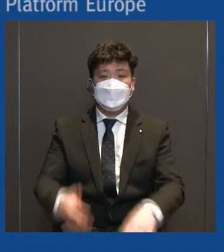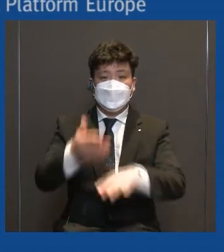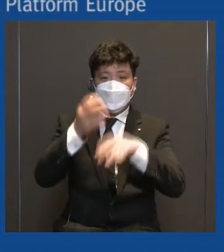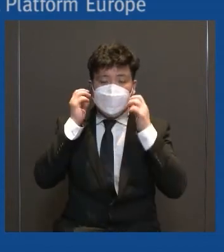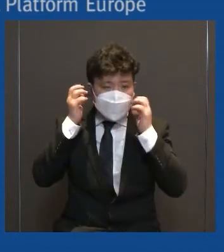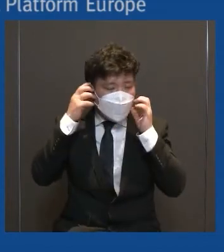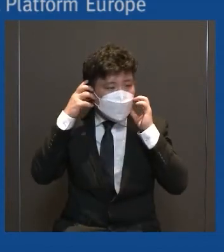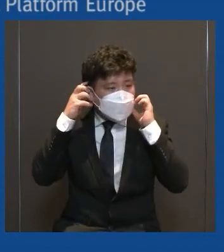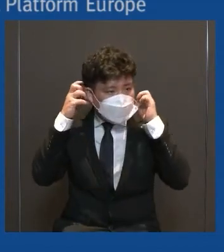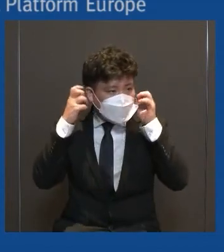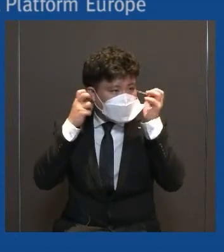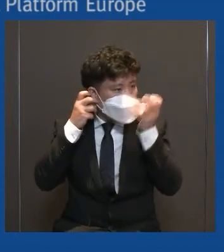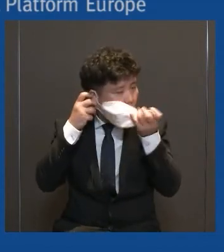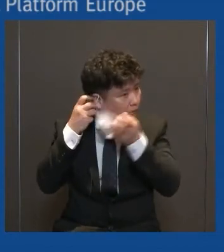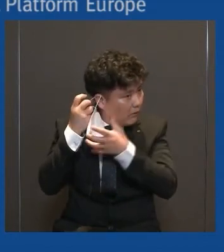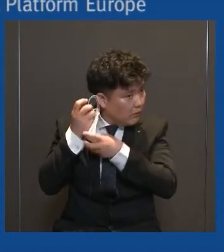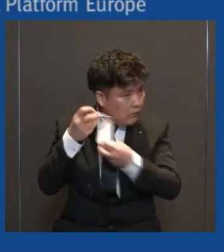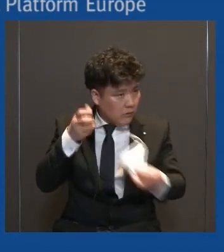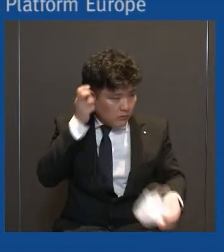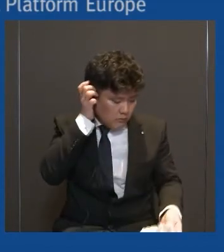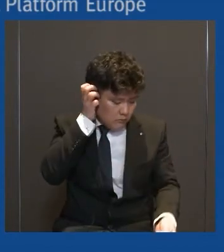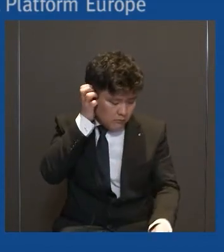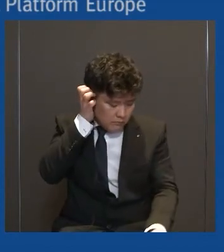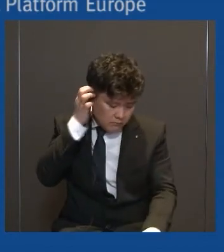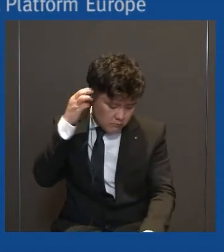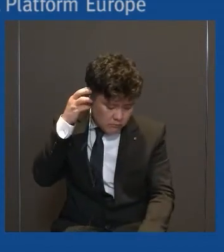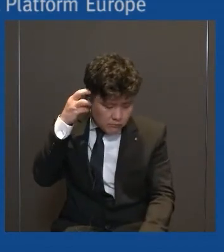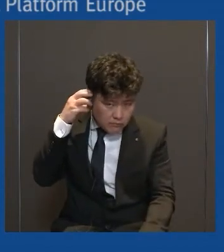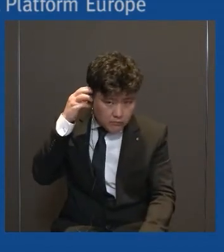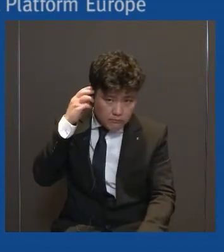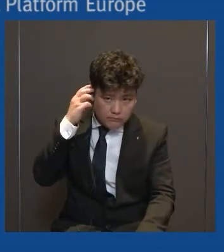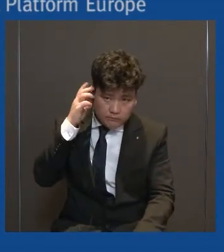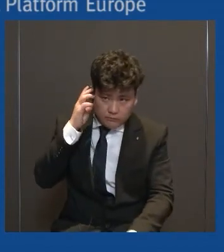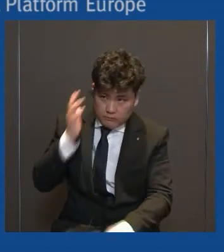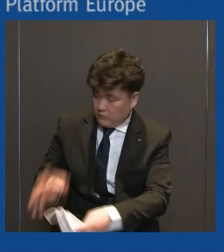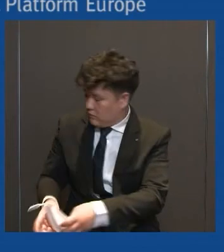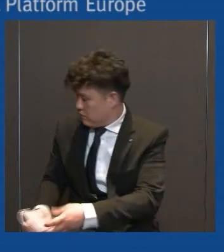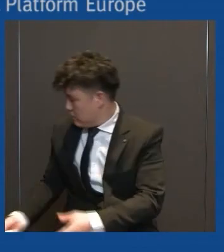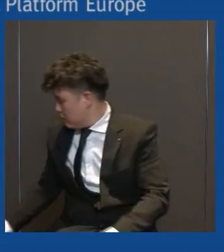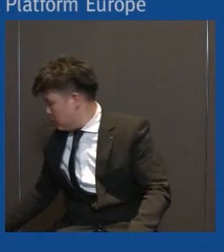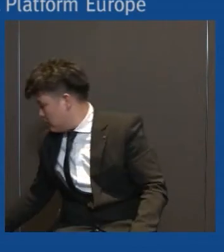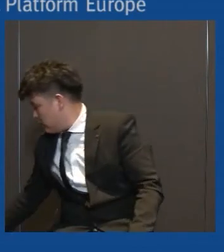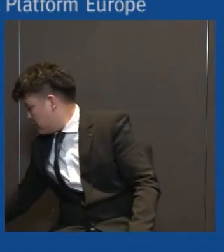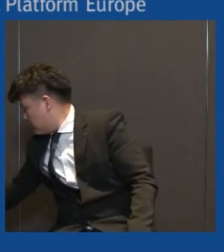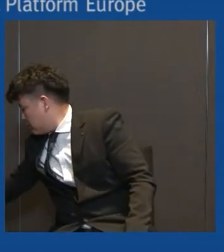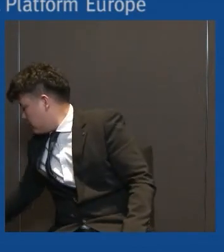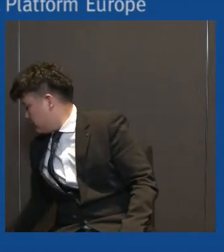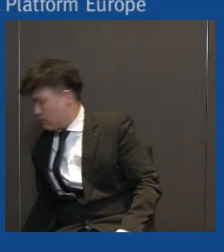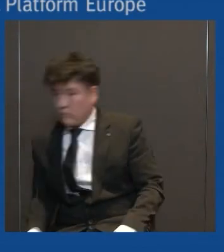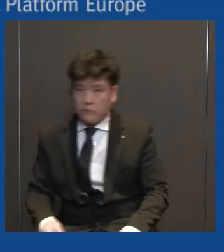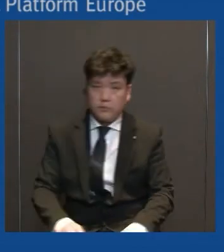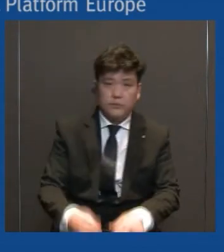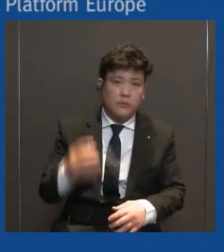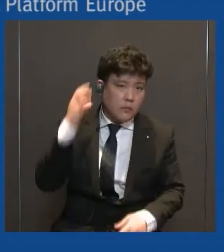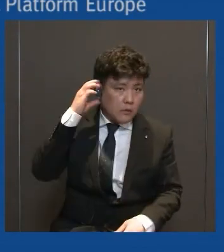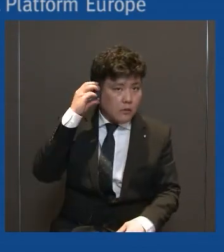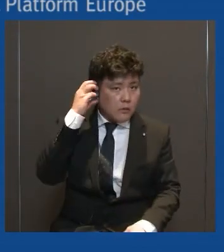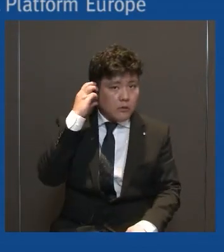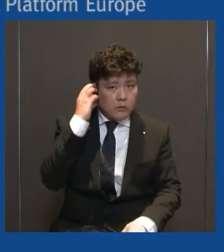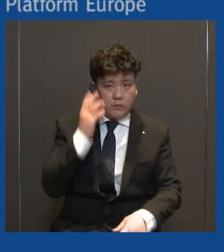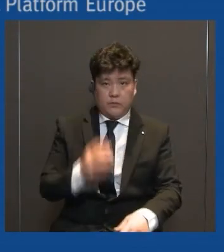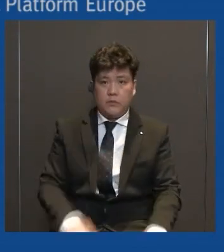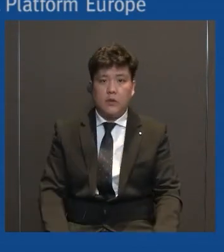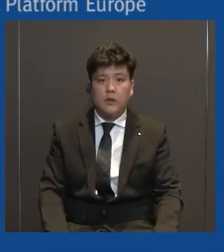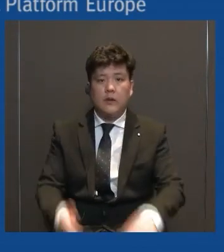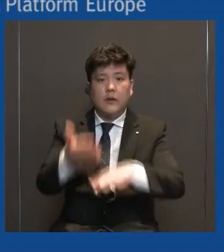So the presentation that we heard today have really reiterated the fact that the pandemic has rendered more visible that our